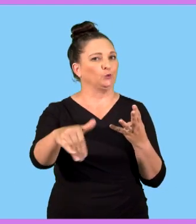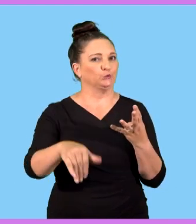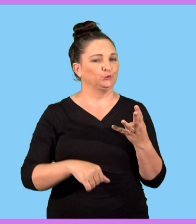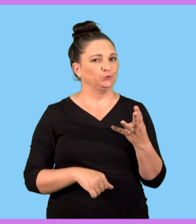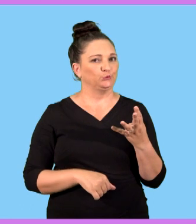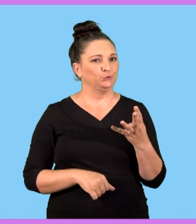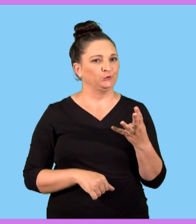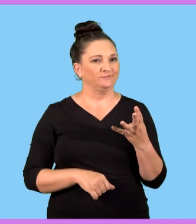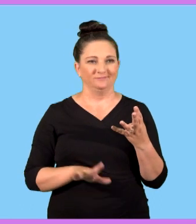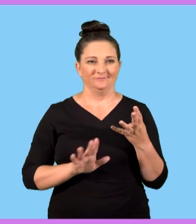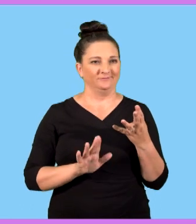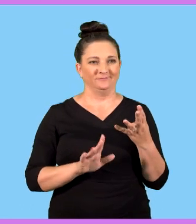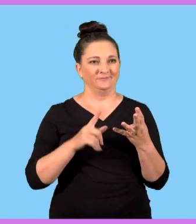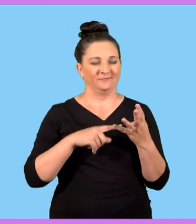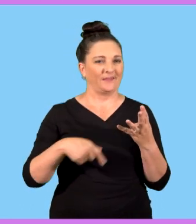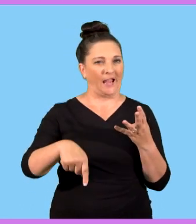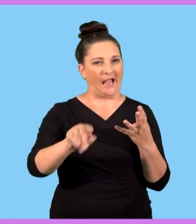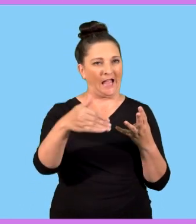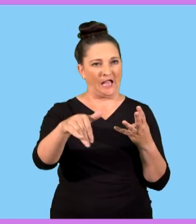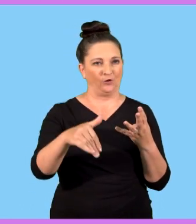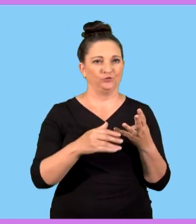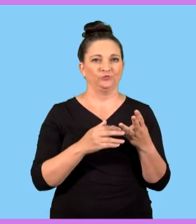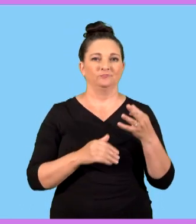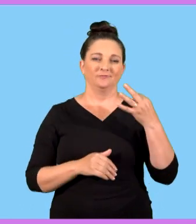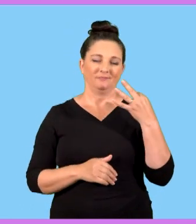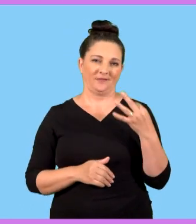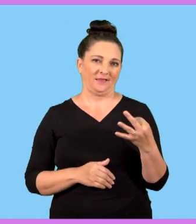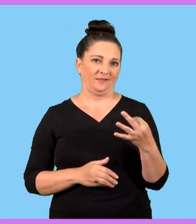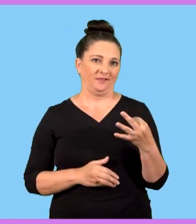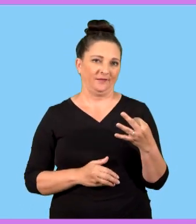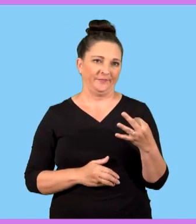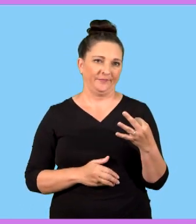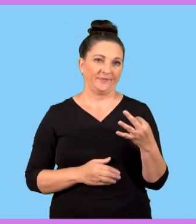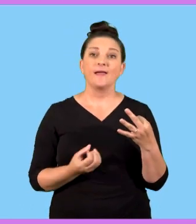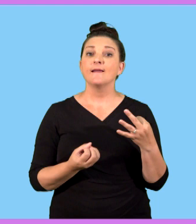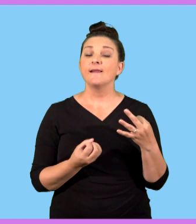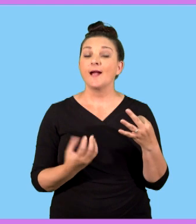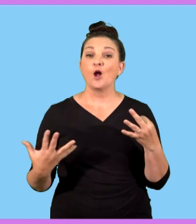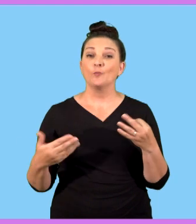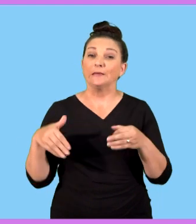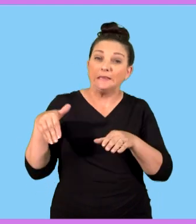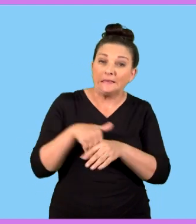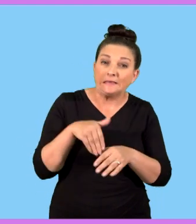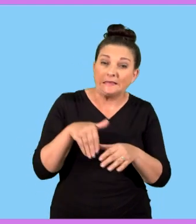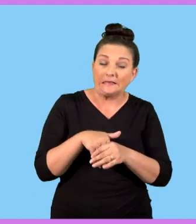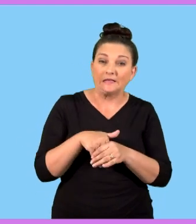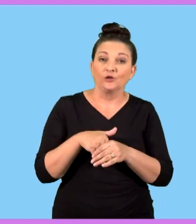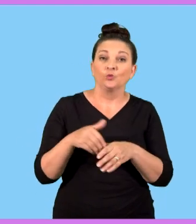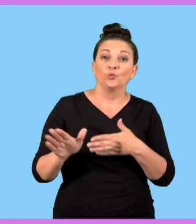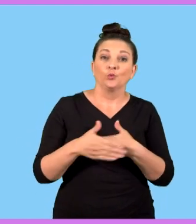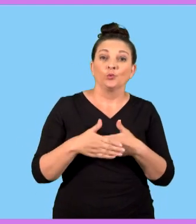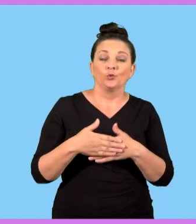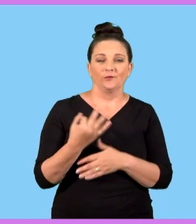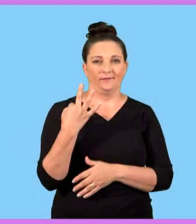there. So this becomes now an exterior door. So therefore, we'll indicate the number of interior